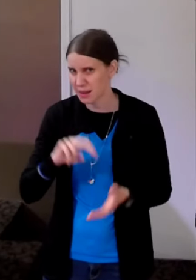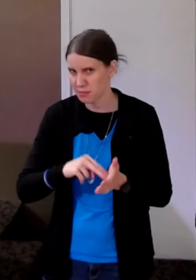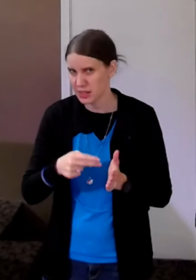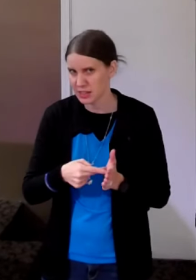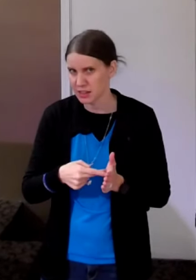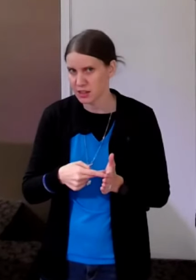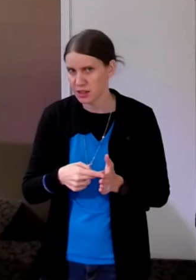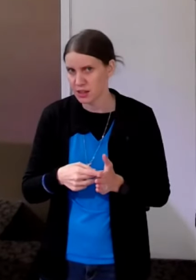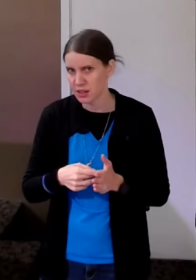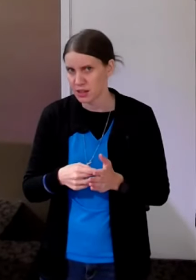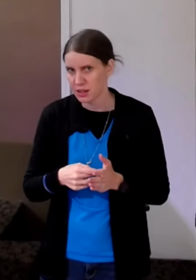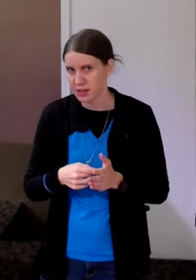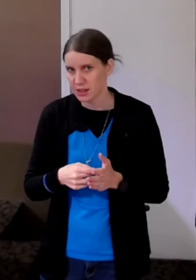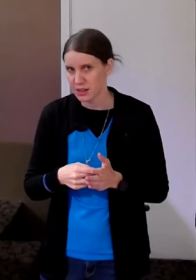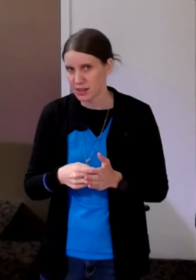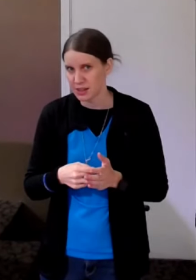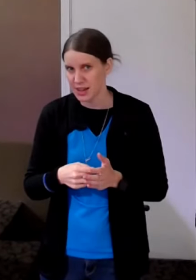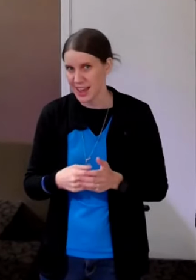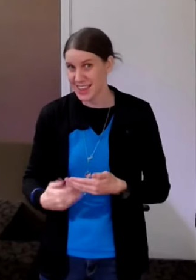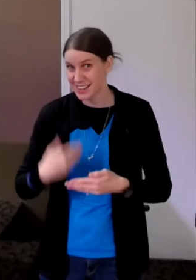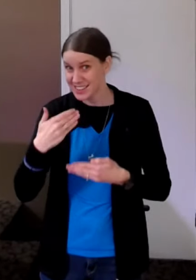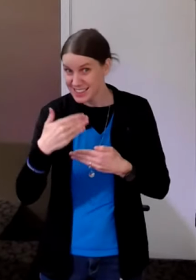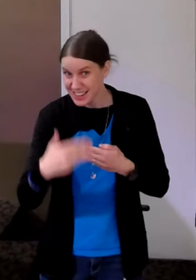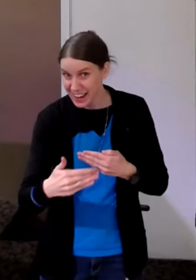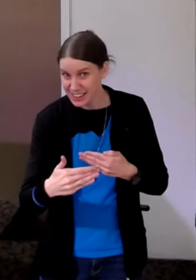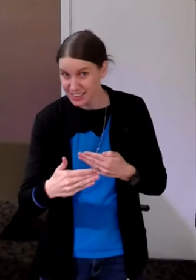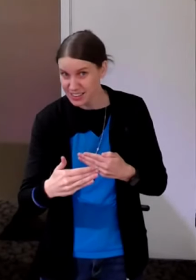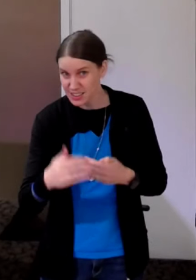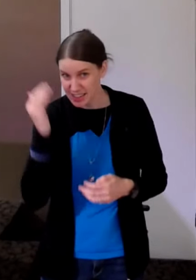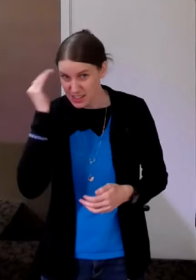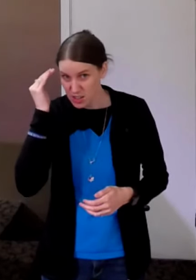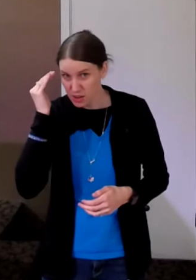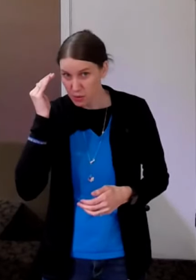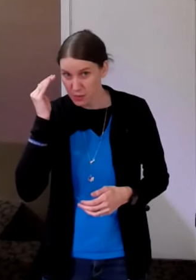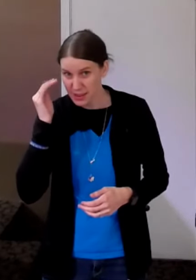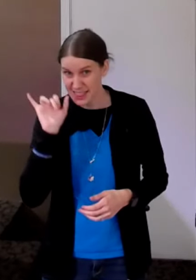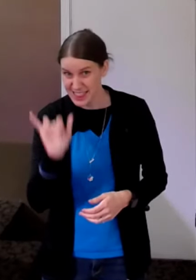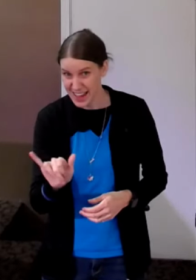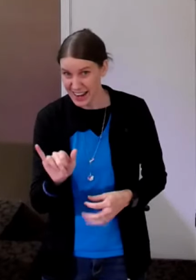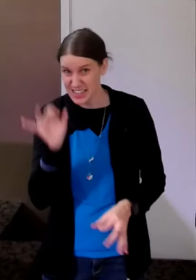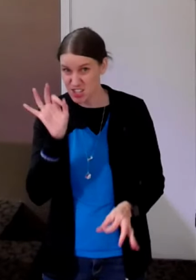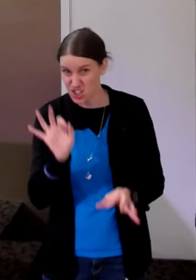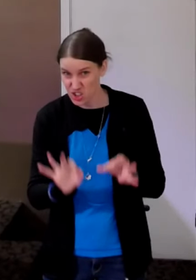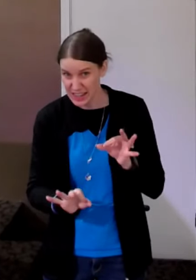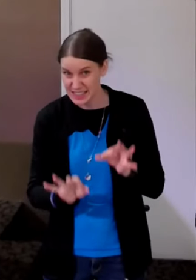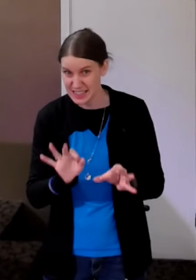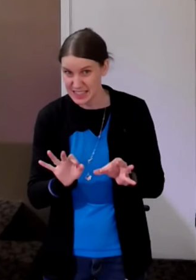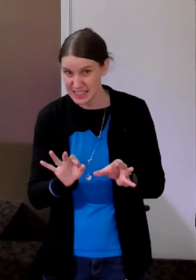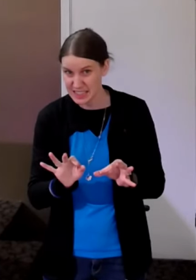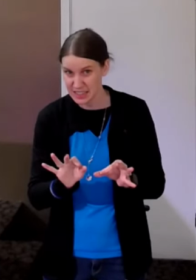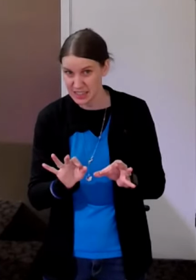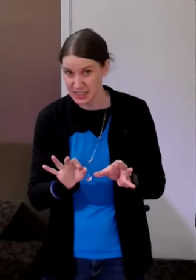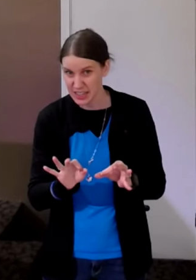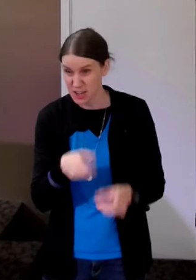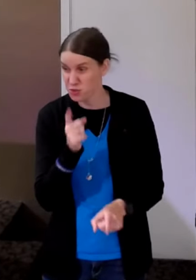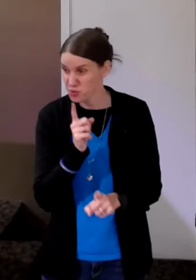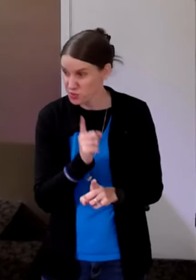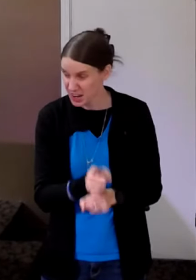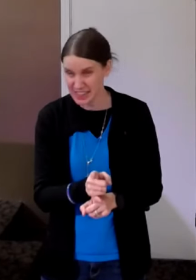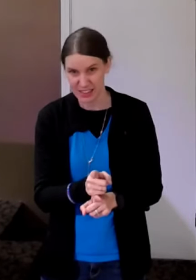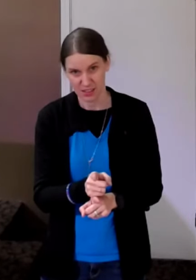And then to take it and understand that that is actually justice. That's actually right.